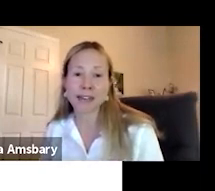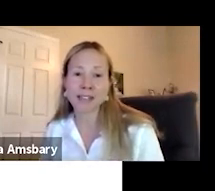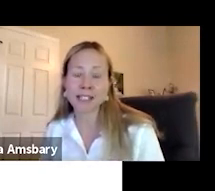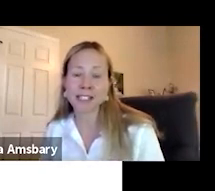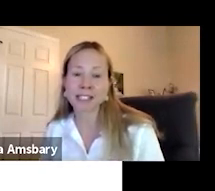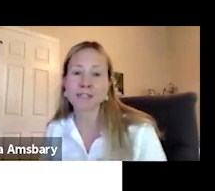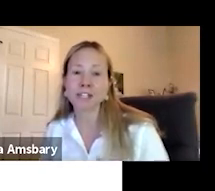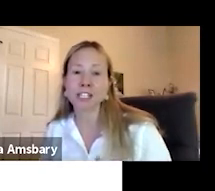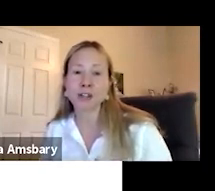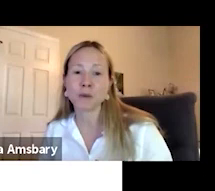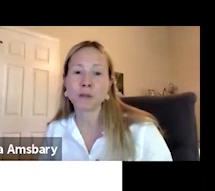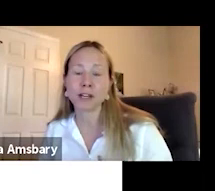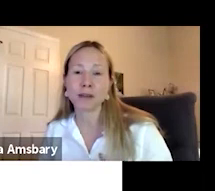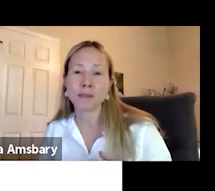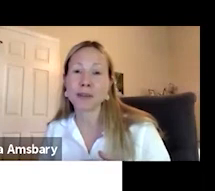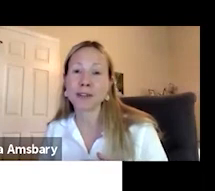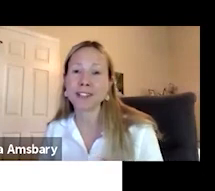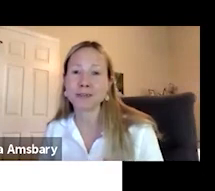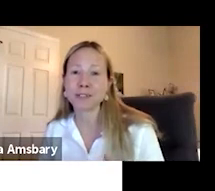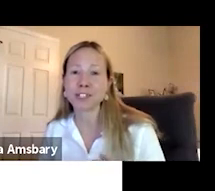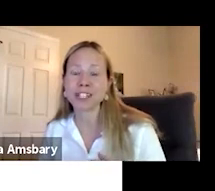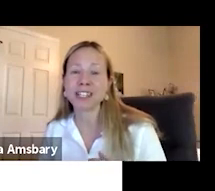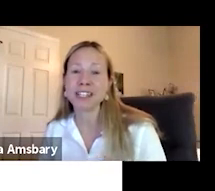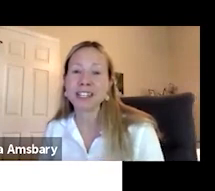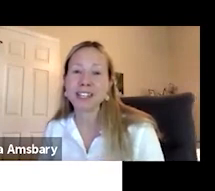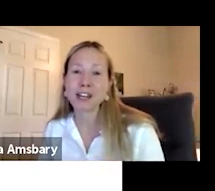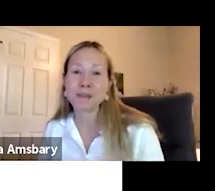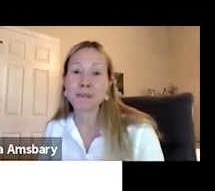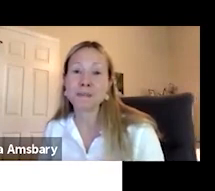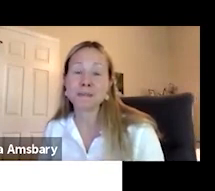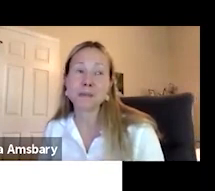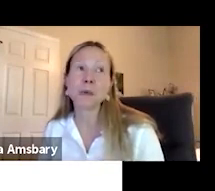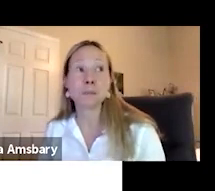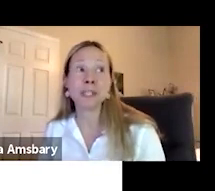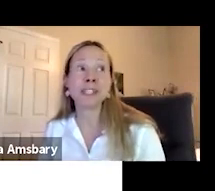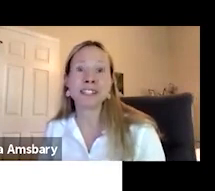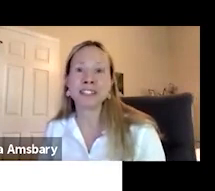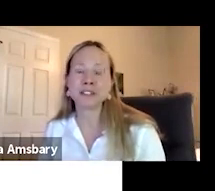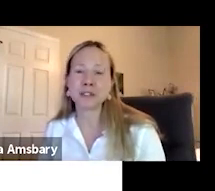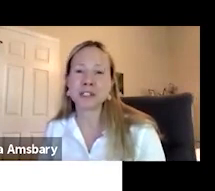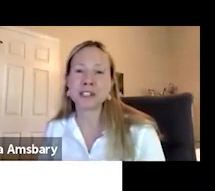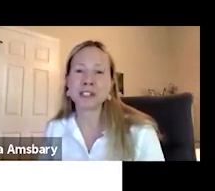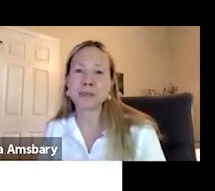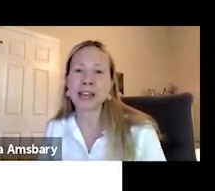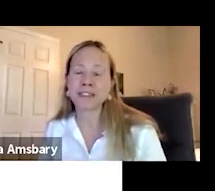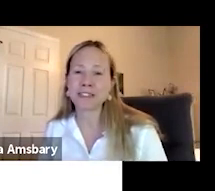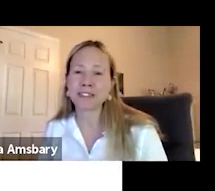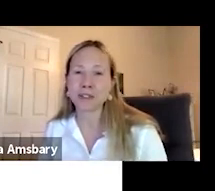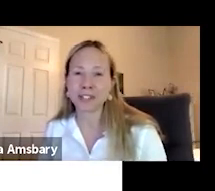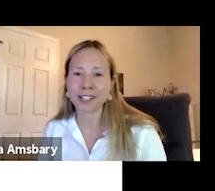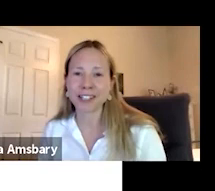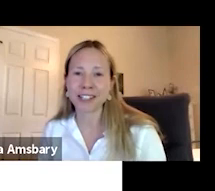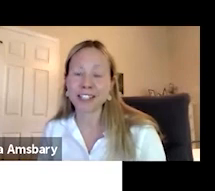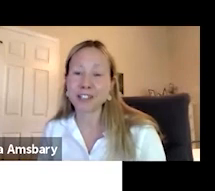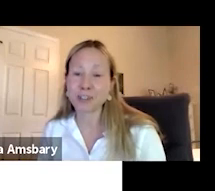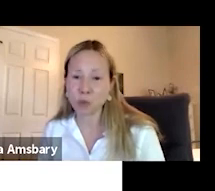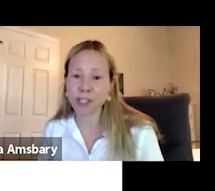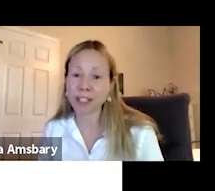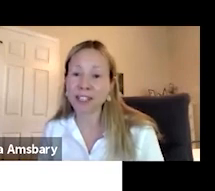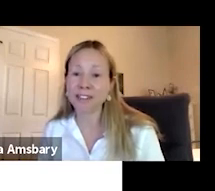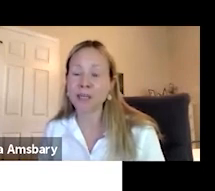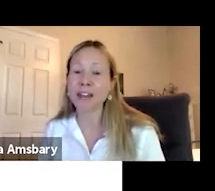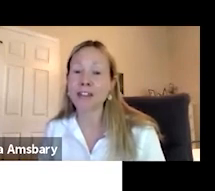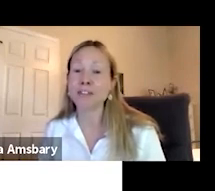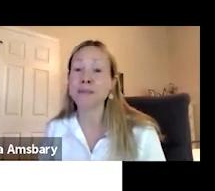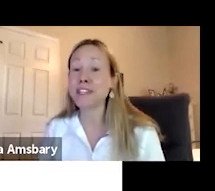boy, Alex. This is a video about him learning or being included in math learning in his